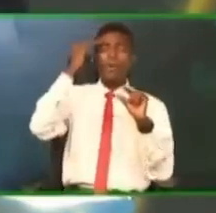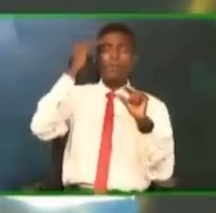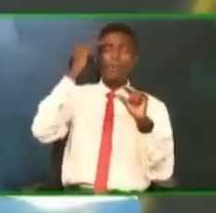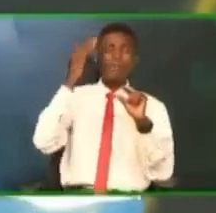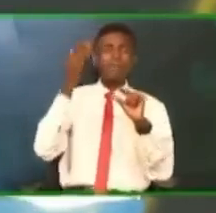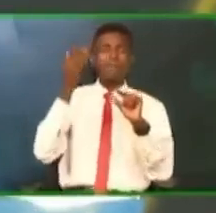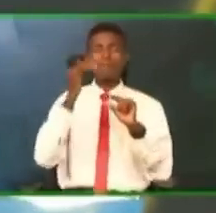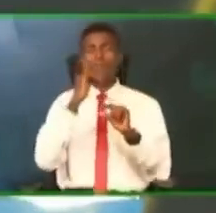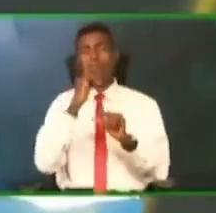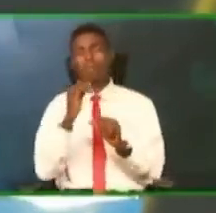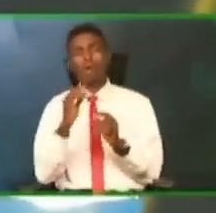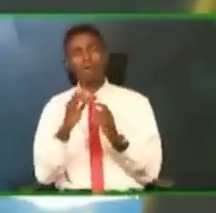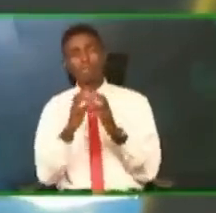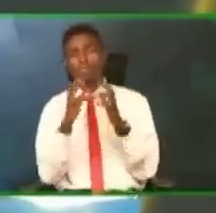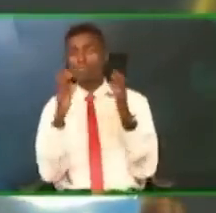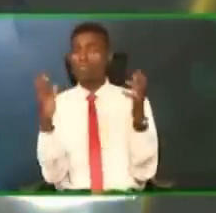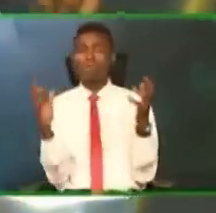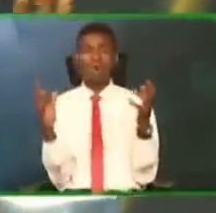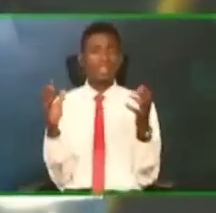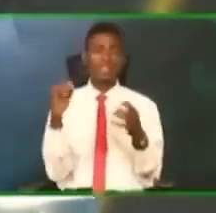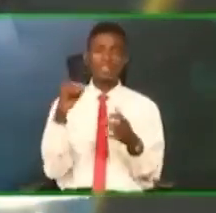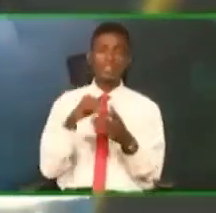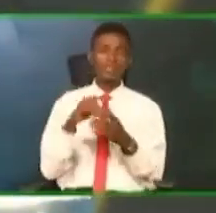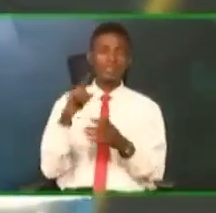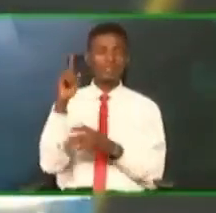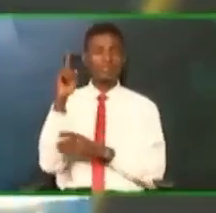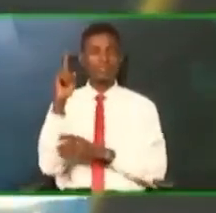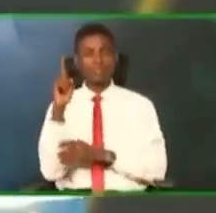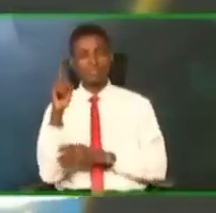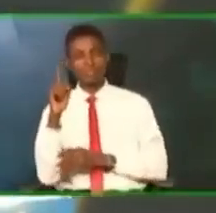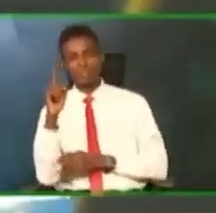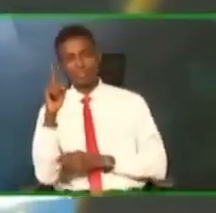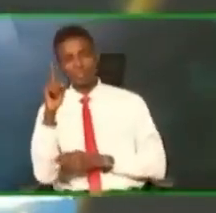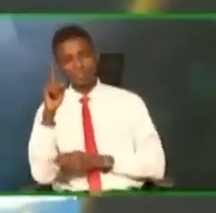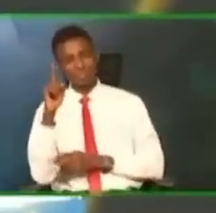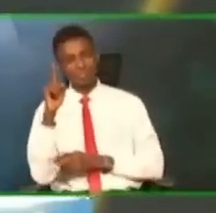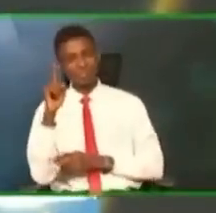know there's more that's found in you,